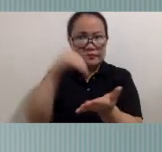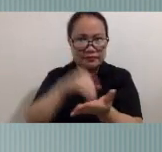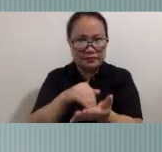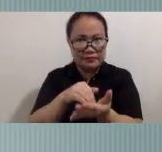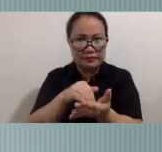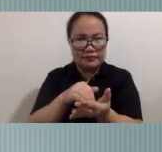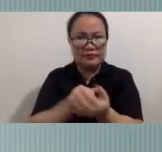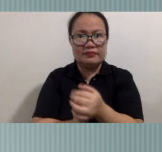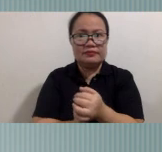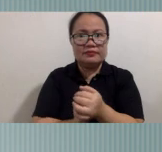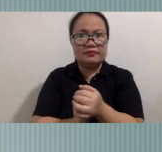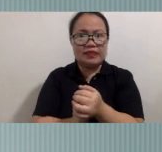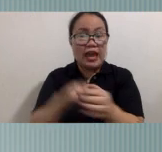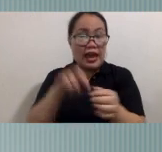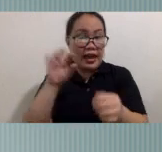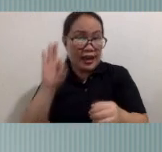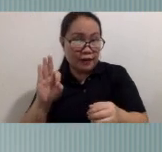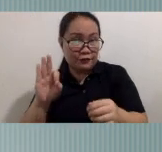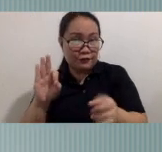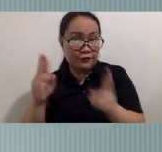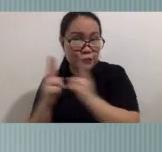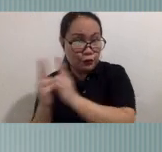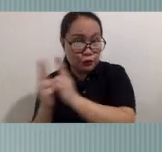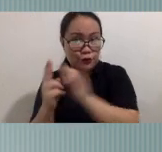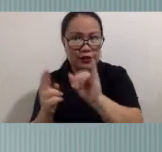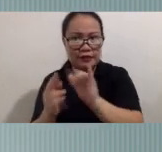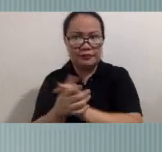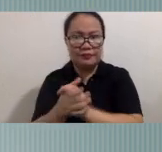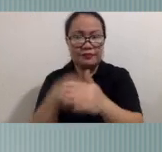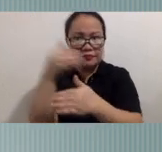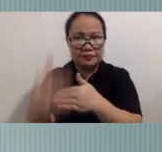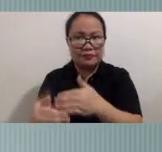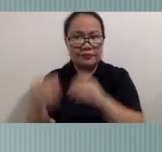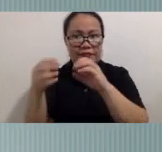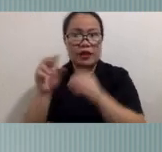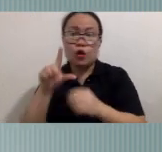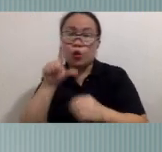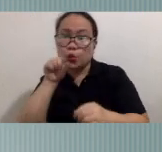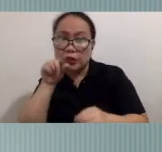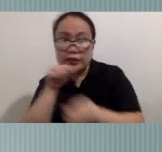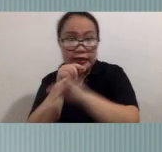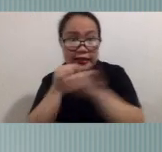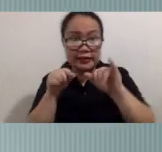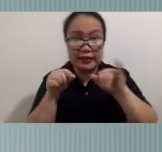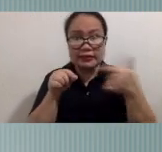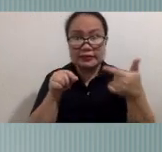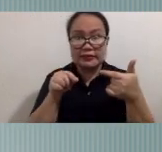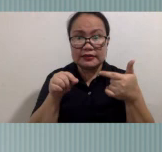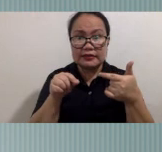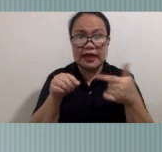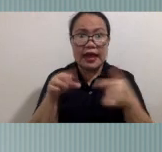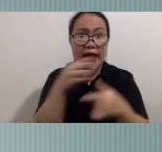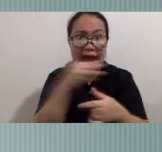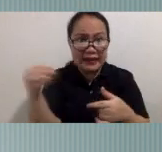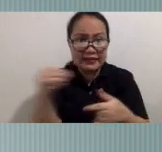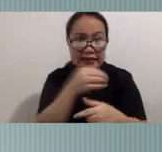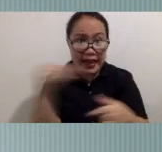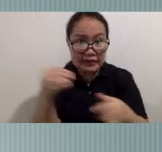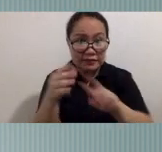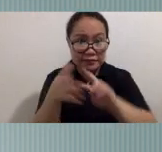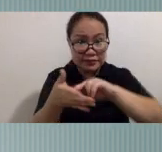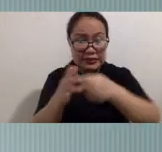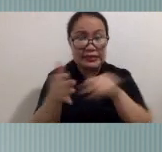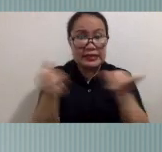So again, this is 29. Next, Twitter and Instagram accounts. So we have the word and. And